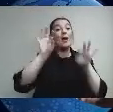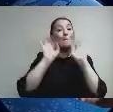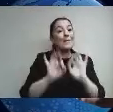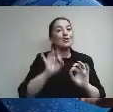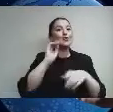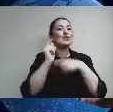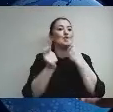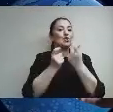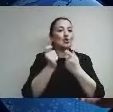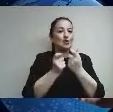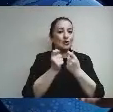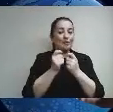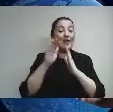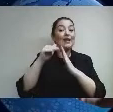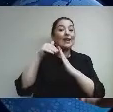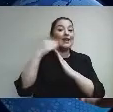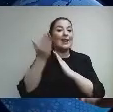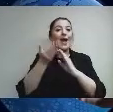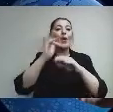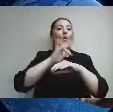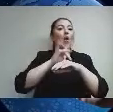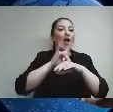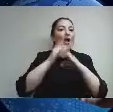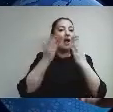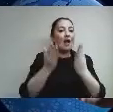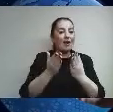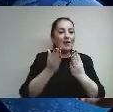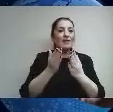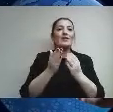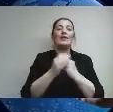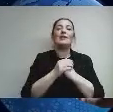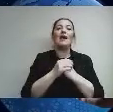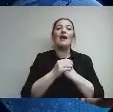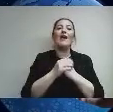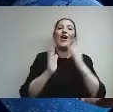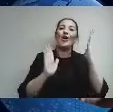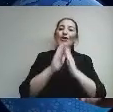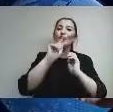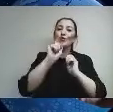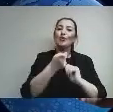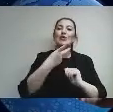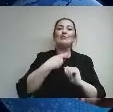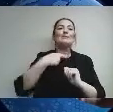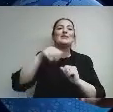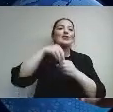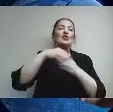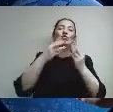we have response from other countries as well. I mean, outside Turkey.